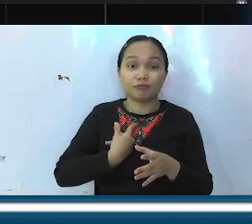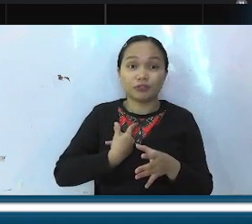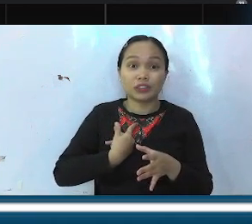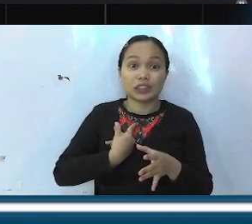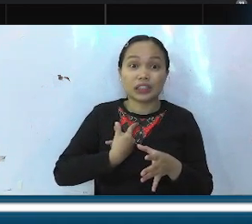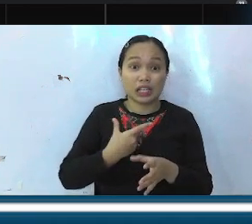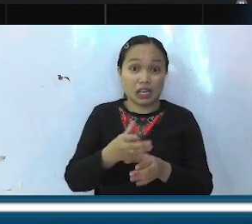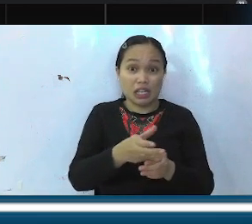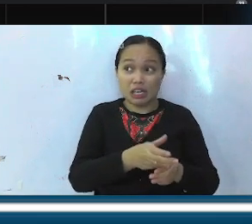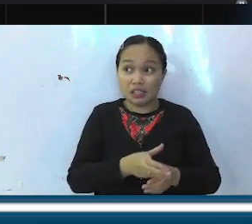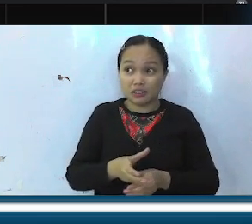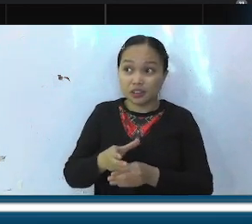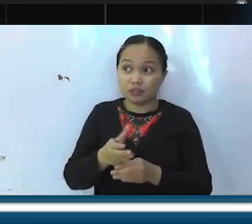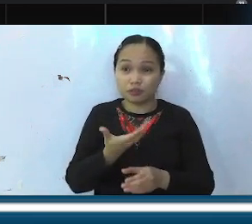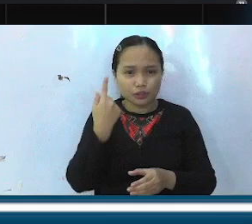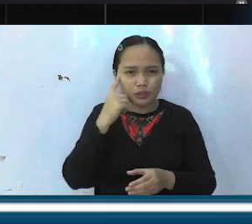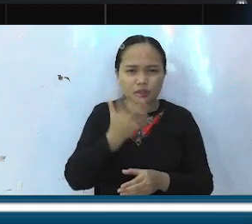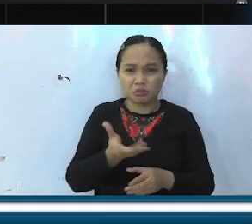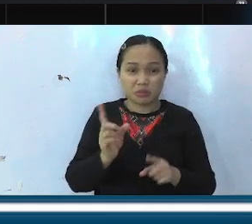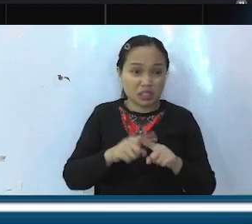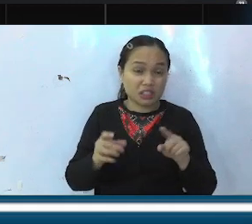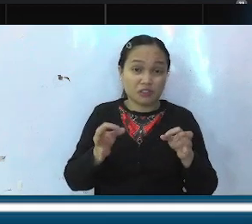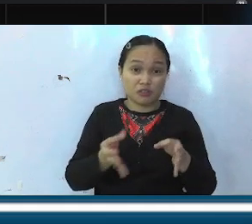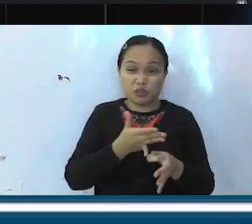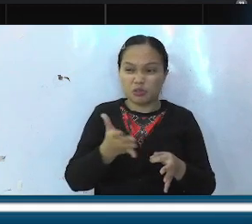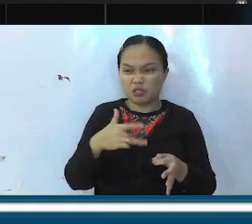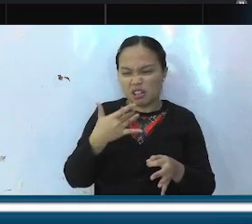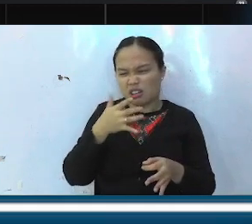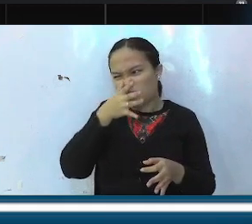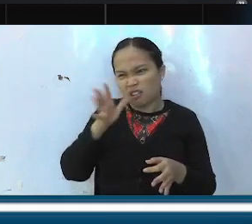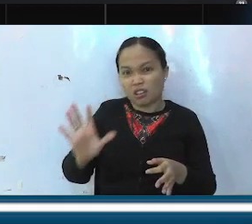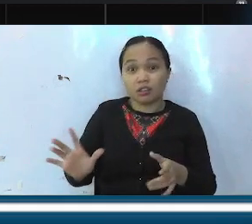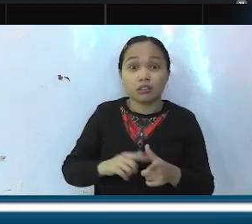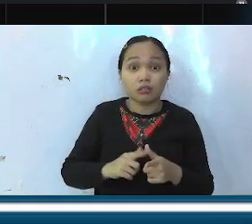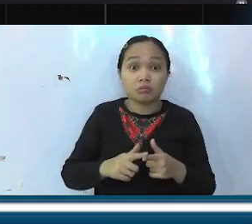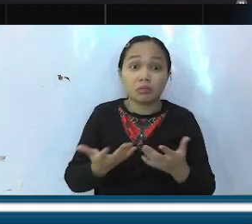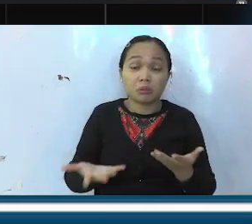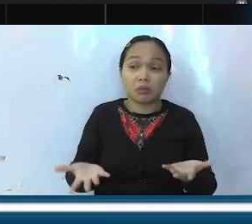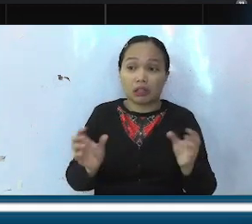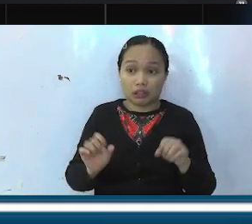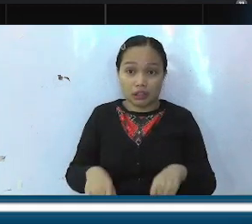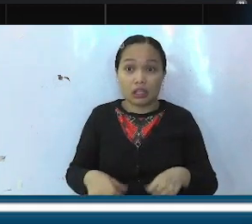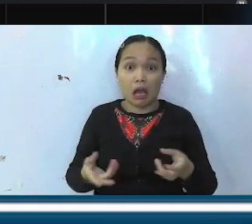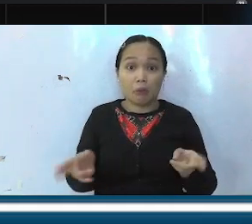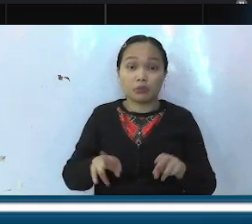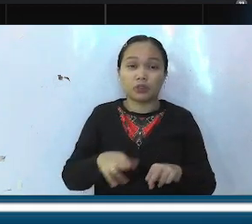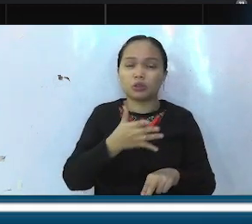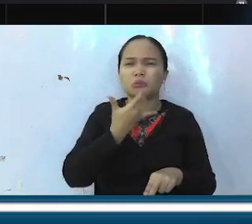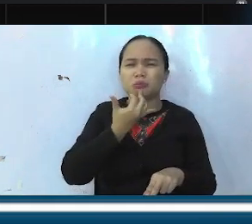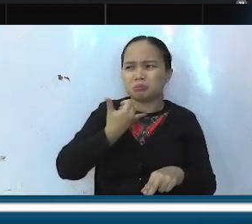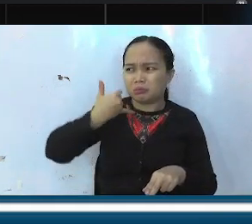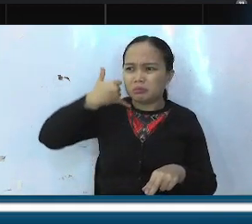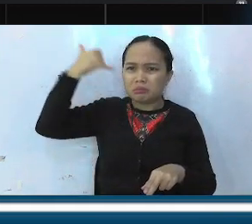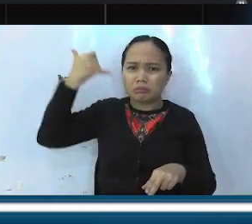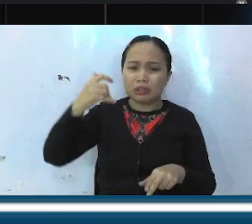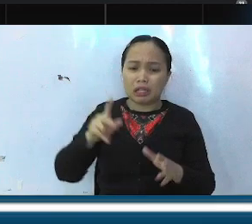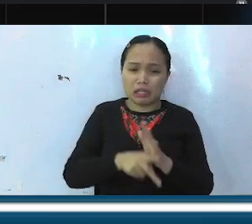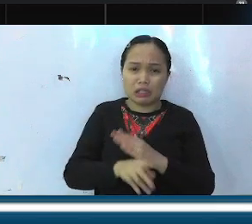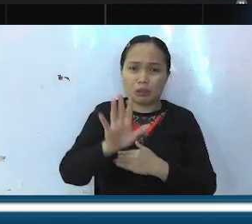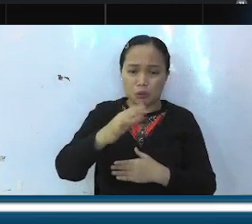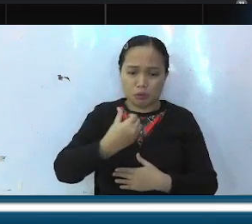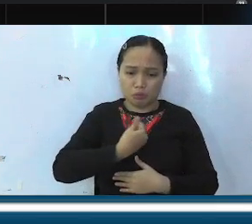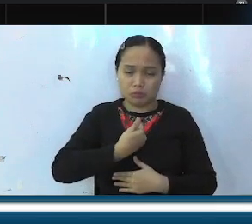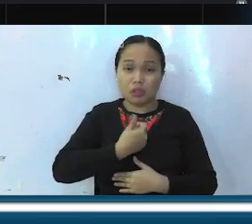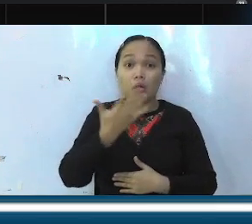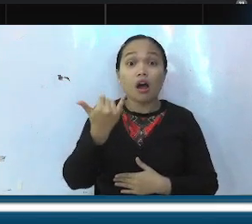young people, baka hindi nyo alam, pwedeng mangyari sa inyo na magpakamatay din kayo. Amen. You might end up taking your life as well if you're going